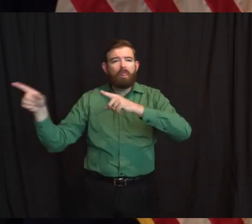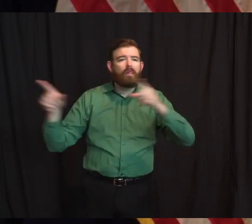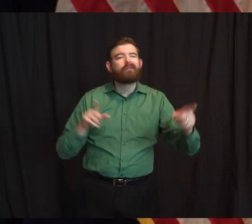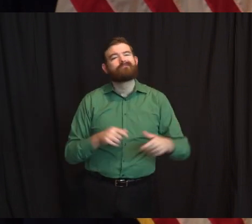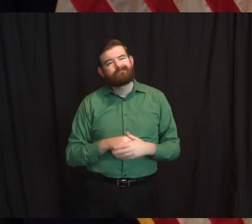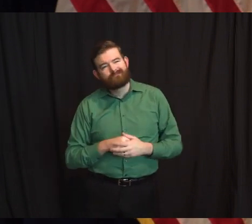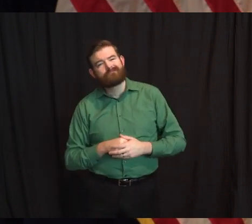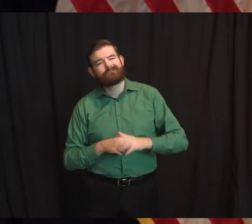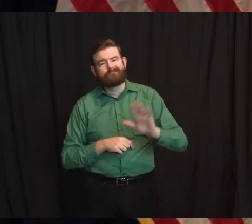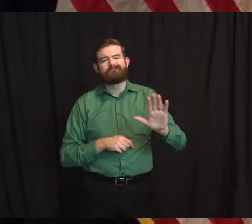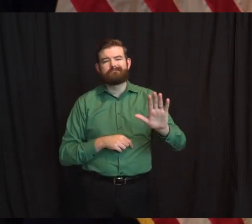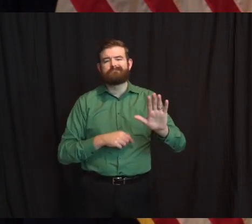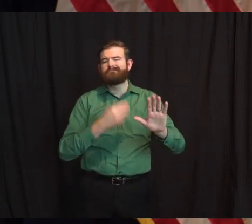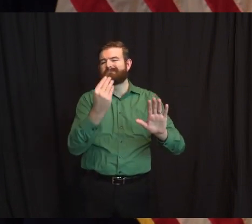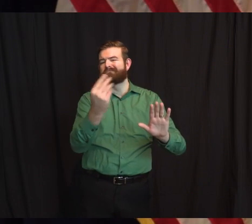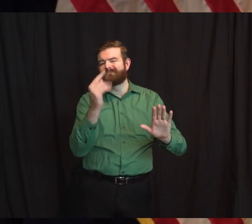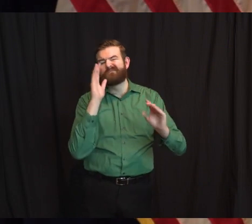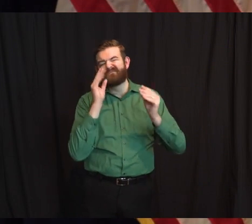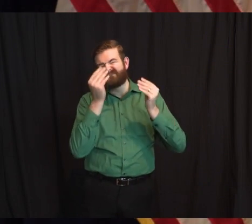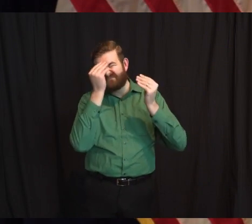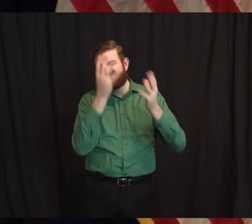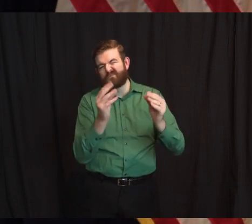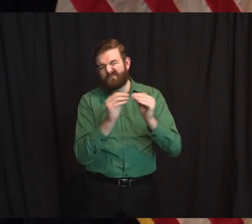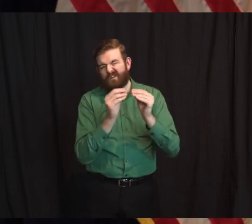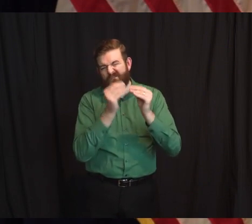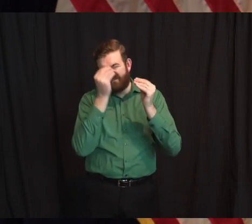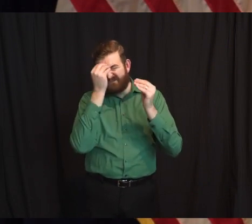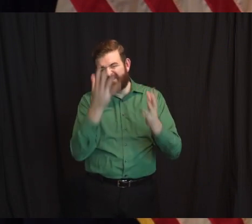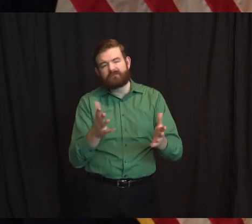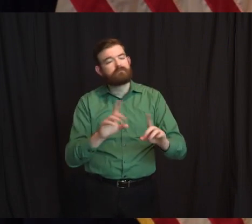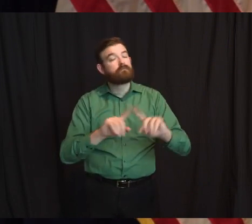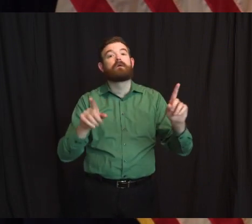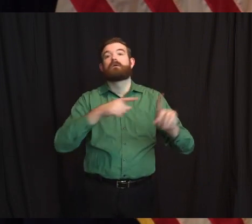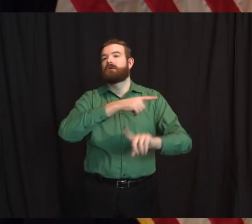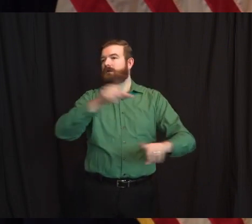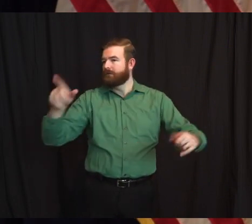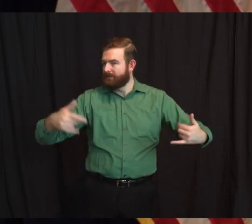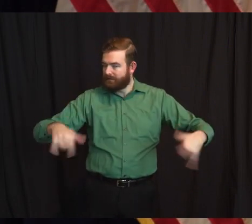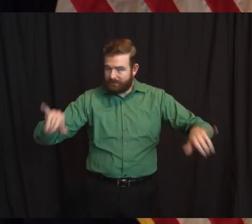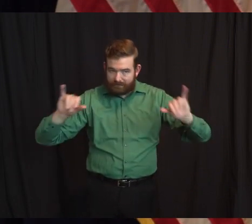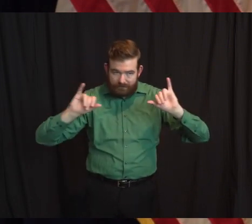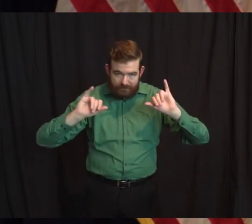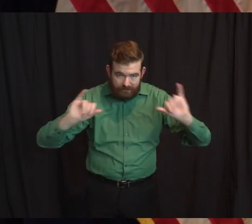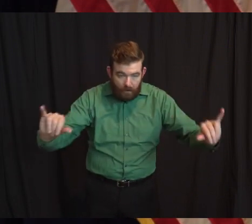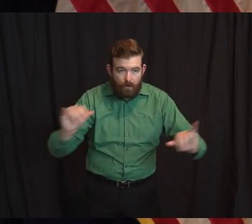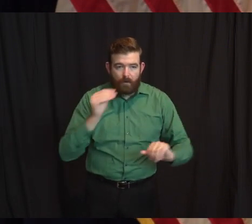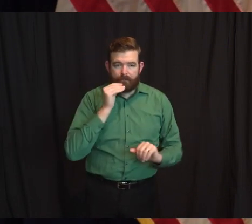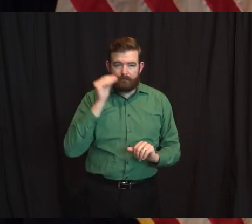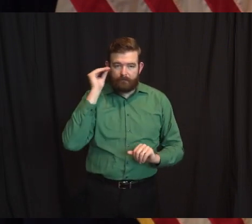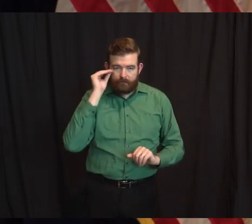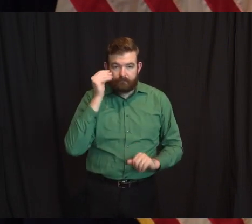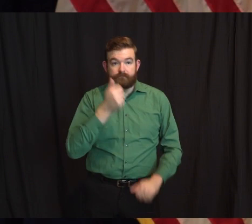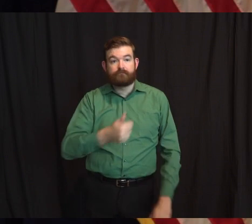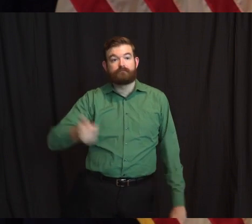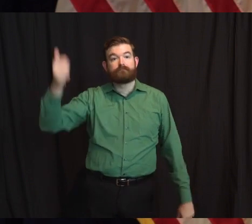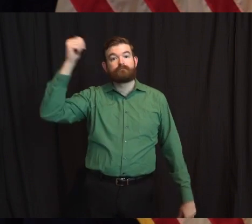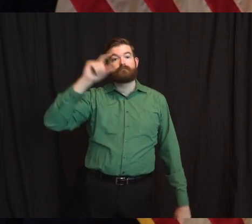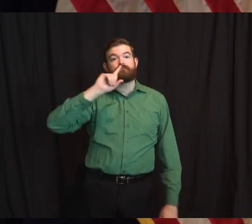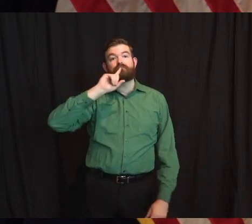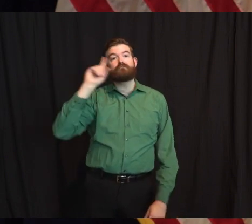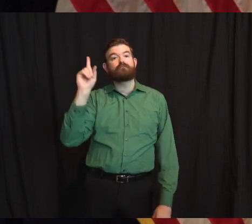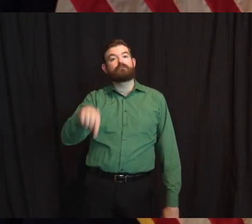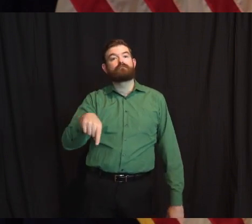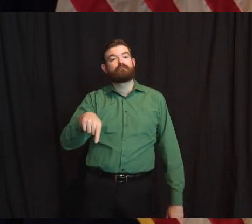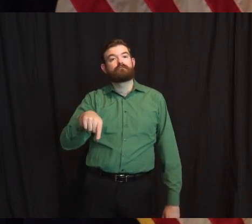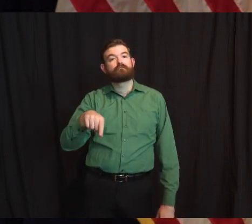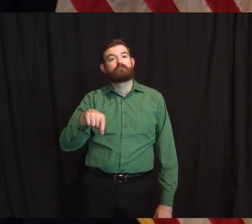But that is in place. The stay-at-home continues to be in place, and you should assume that executive orders that go toward opening are